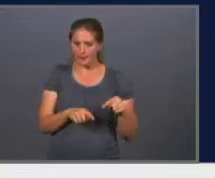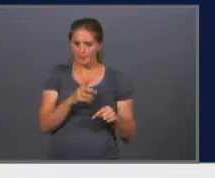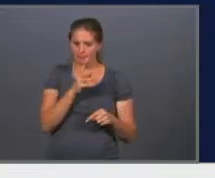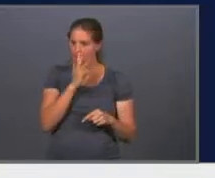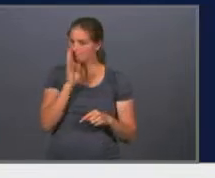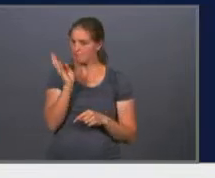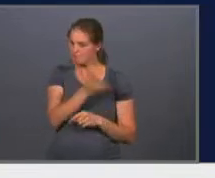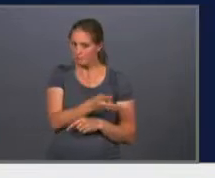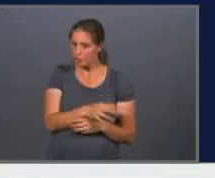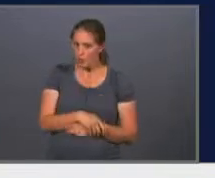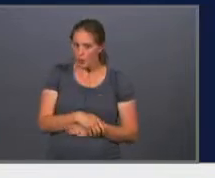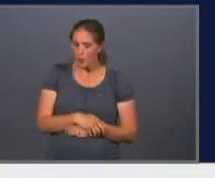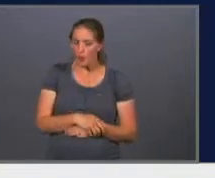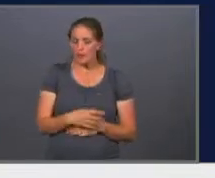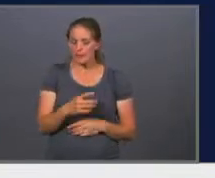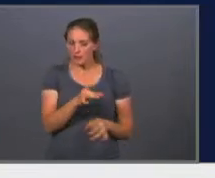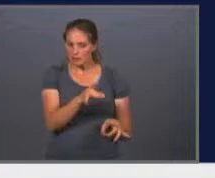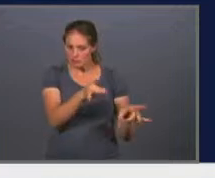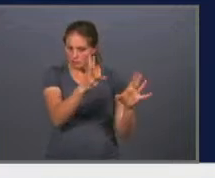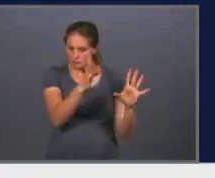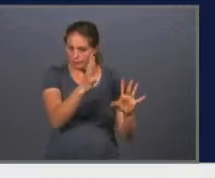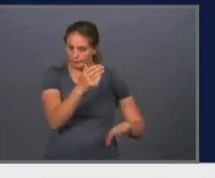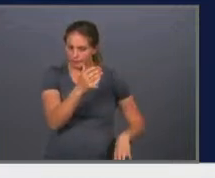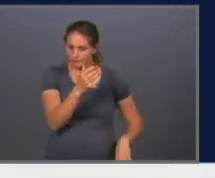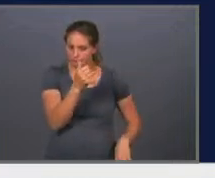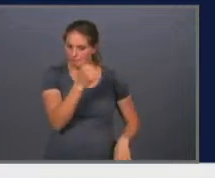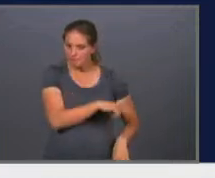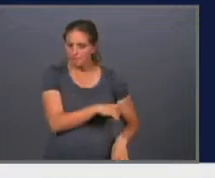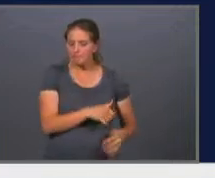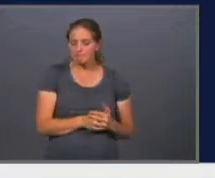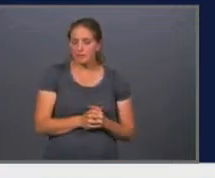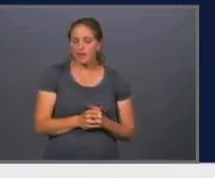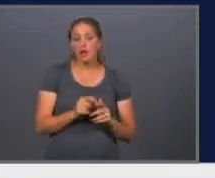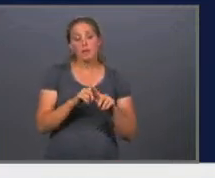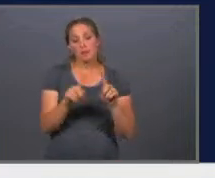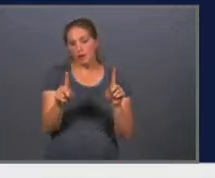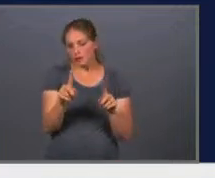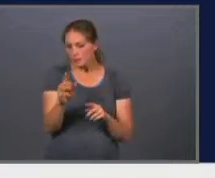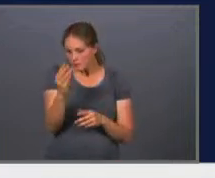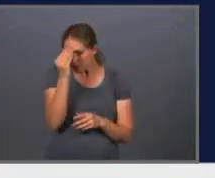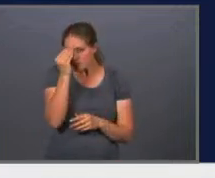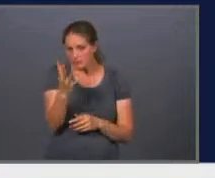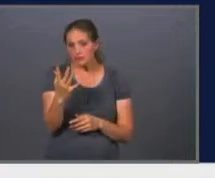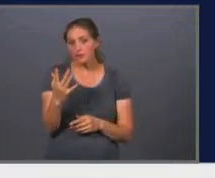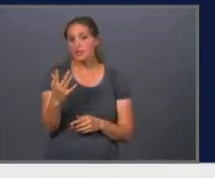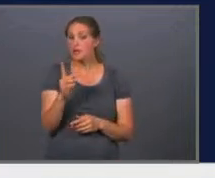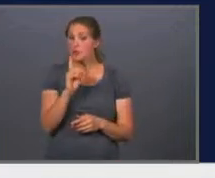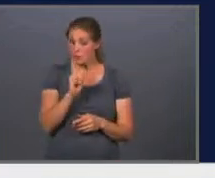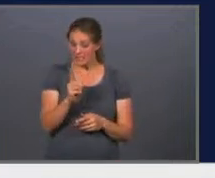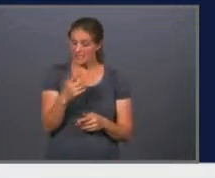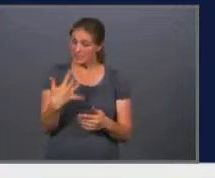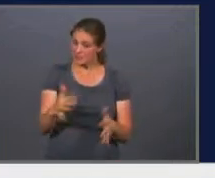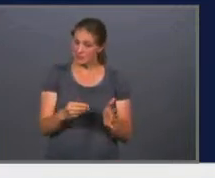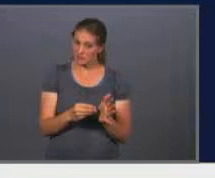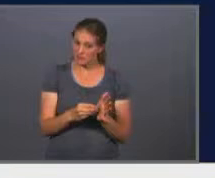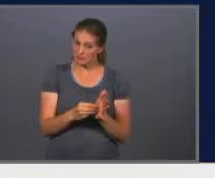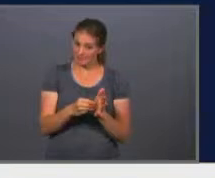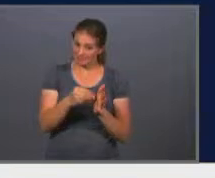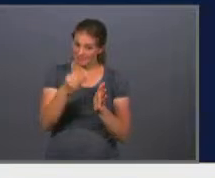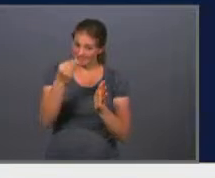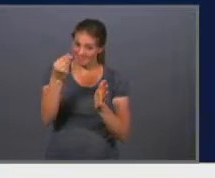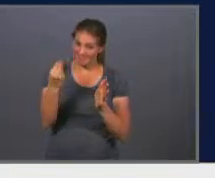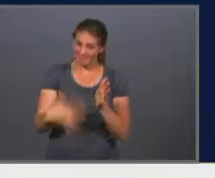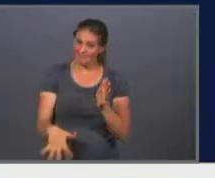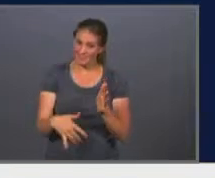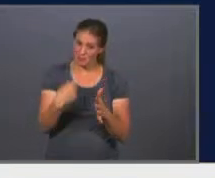despicable. We should just note, though, that this does have a high price tag. And I think